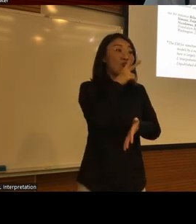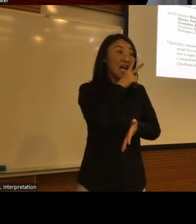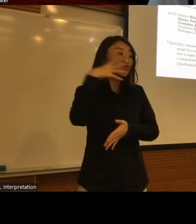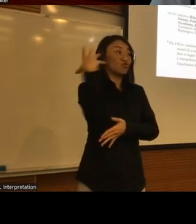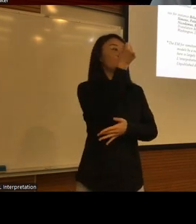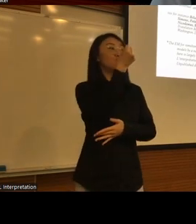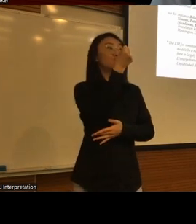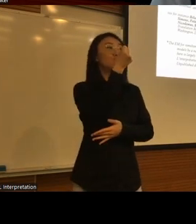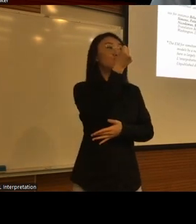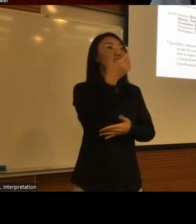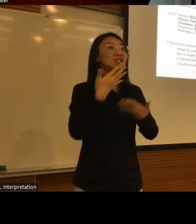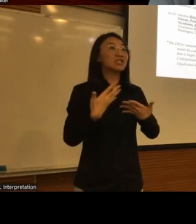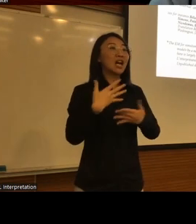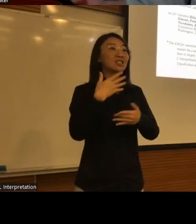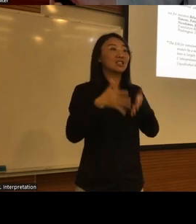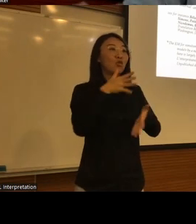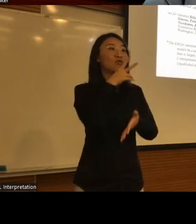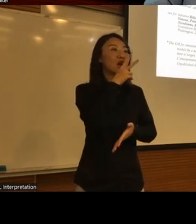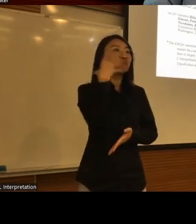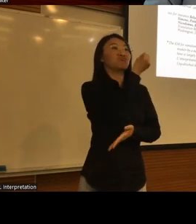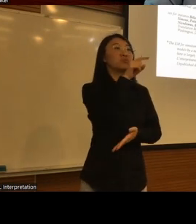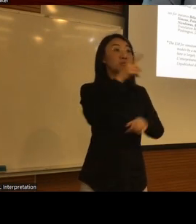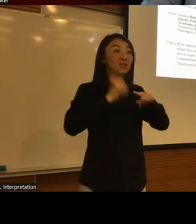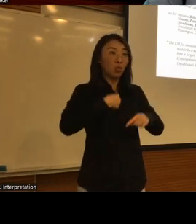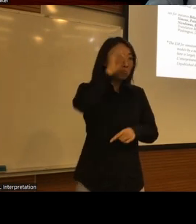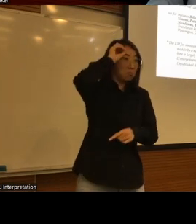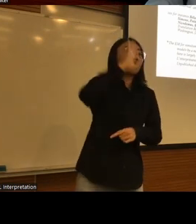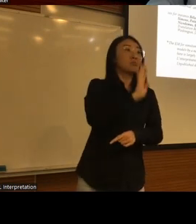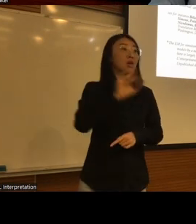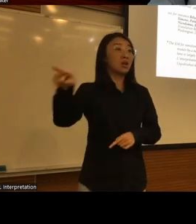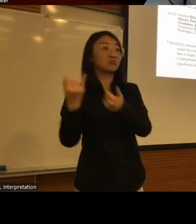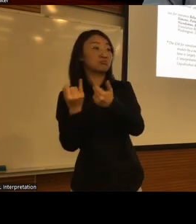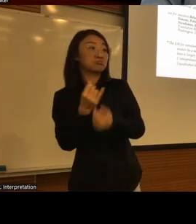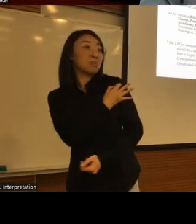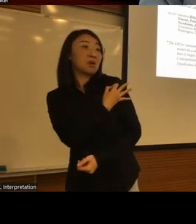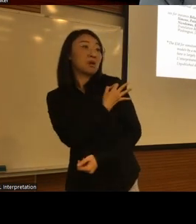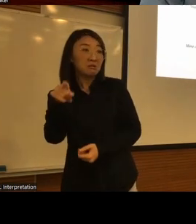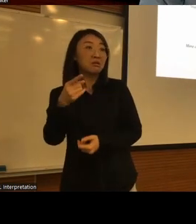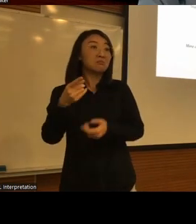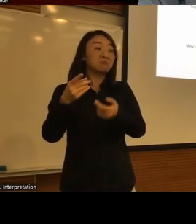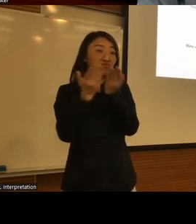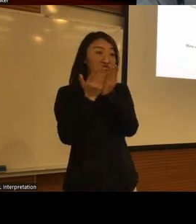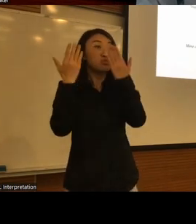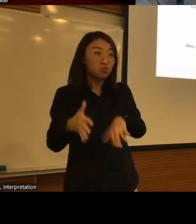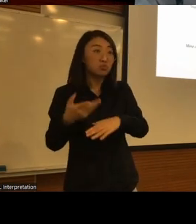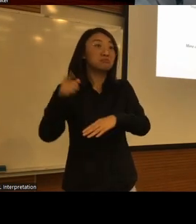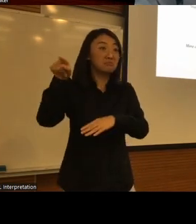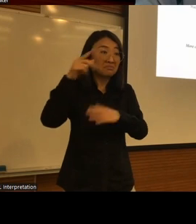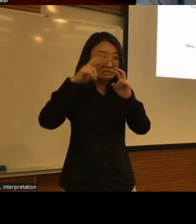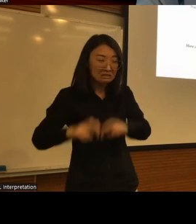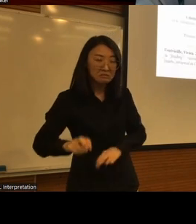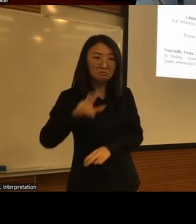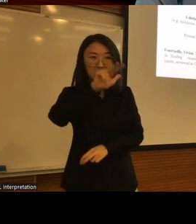So I didn't invent this. This is her work, and we developed this model together.